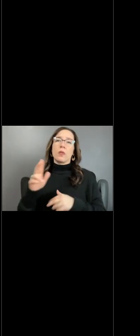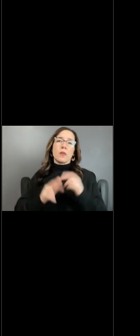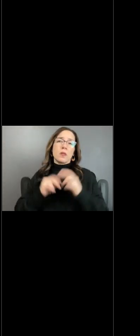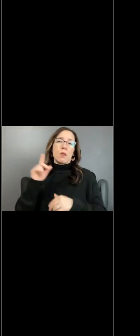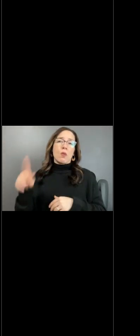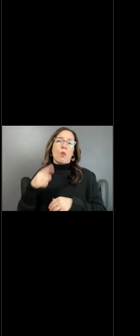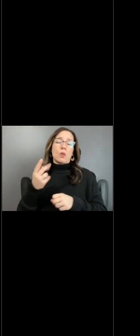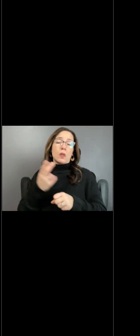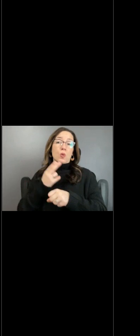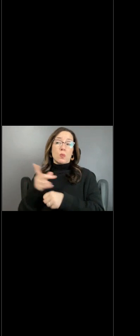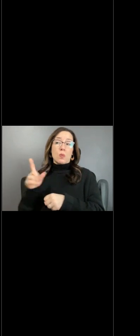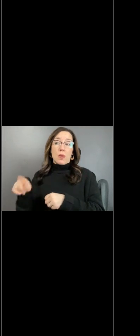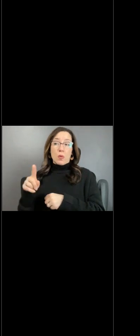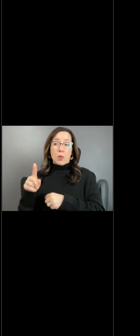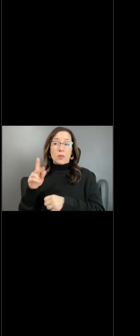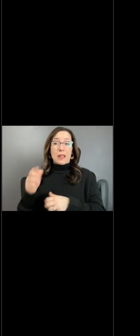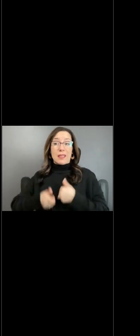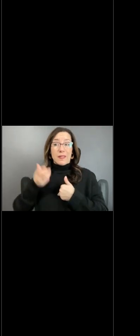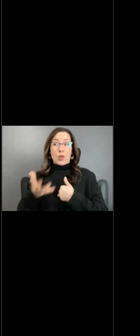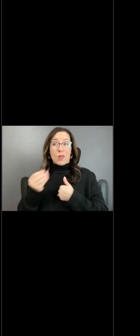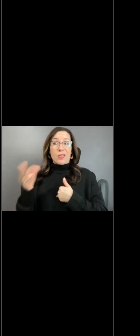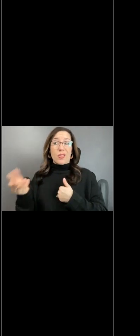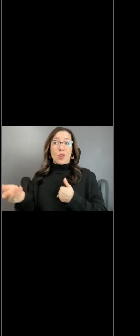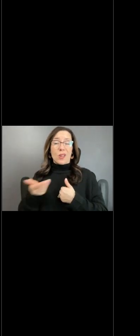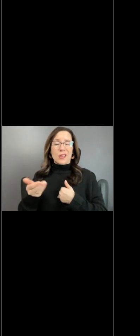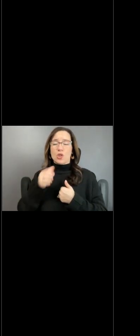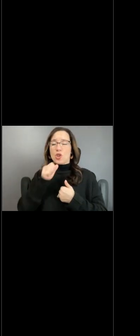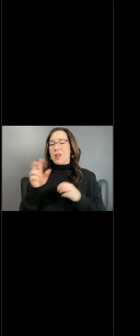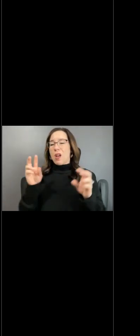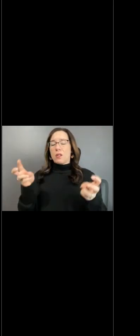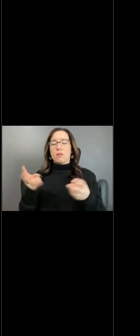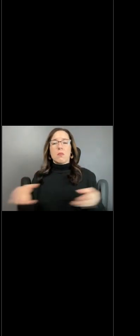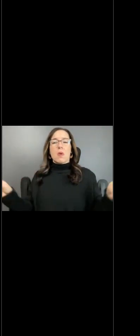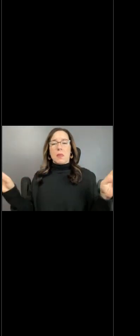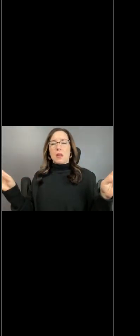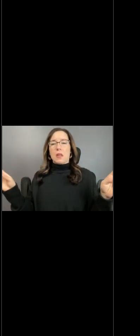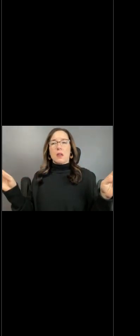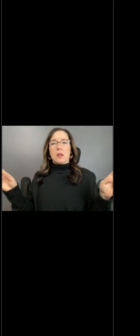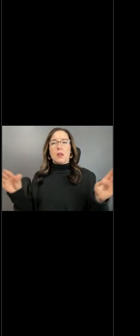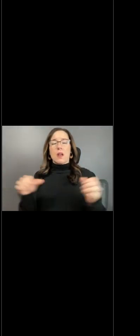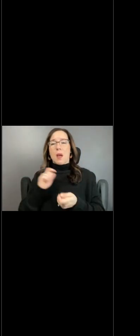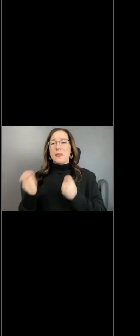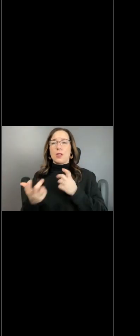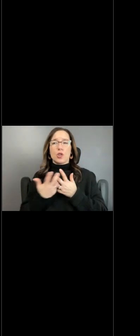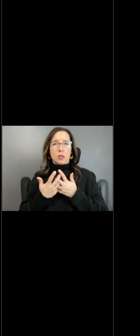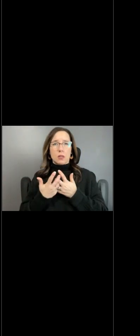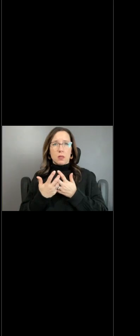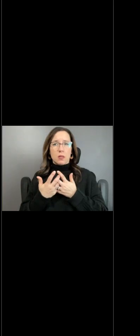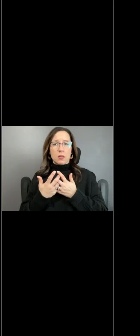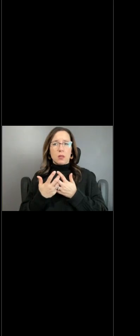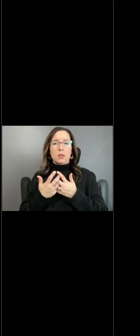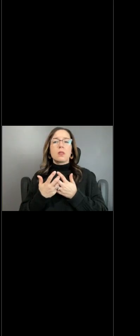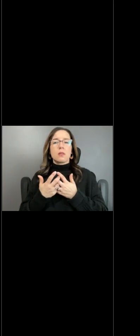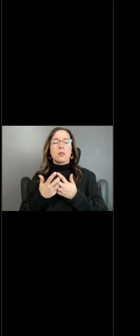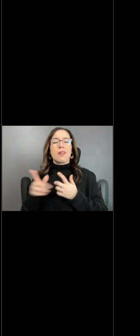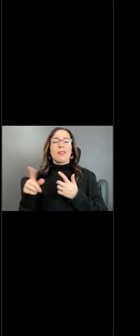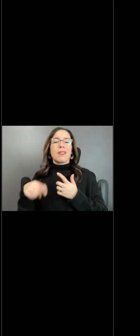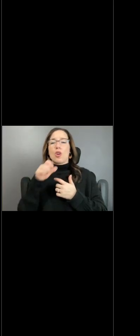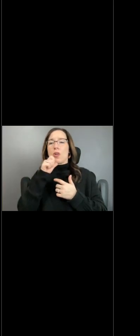by residents and their guests are not considered places of public accommodation, and they are